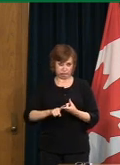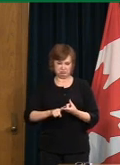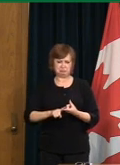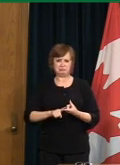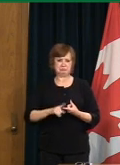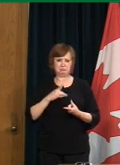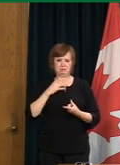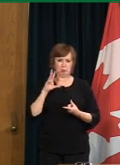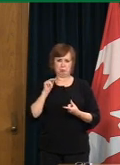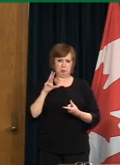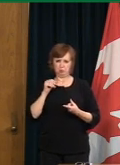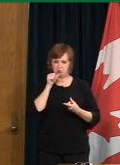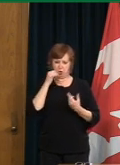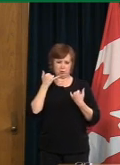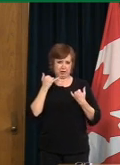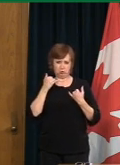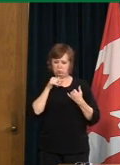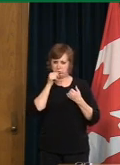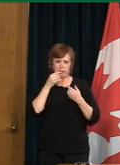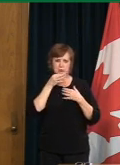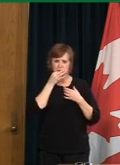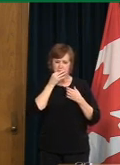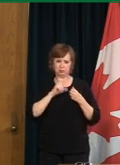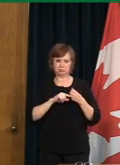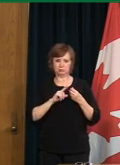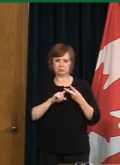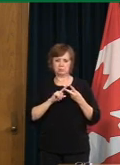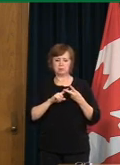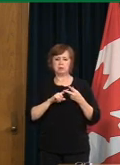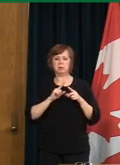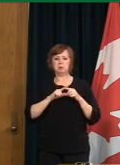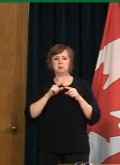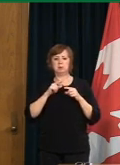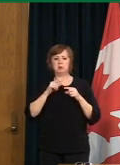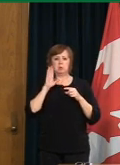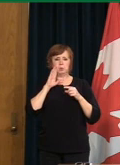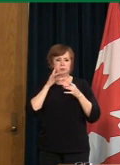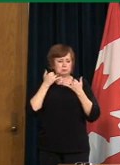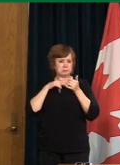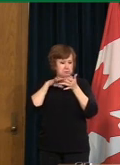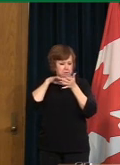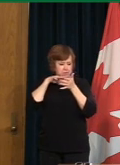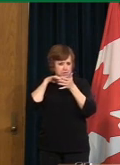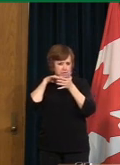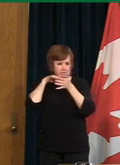And we'll be watching that very closely in the days and weeks ahead, as I know